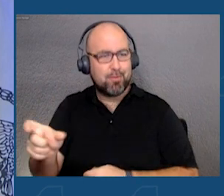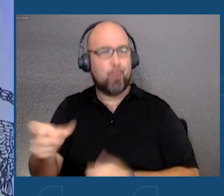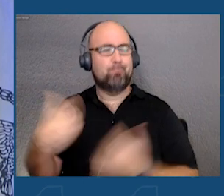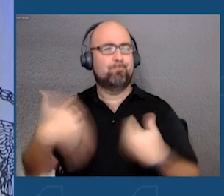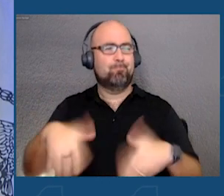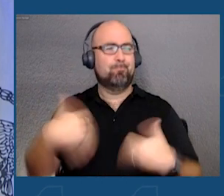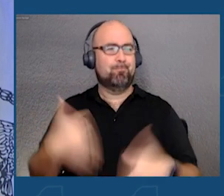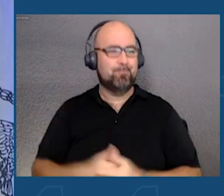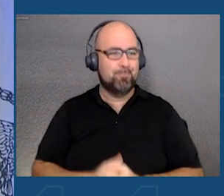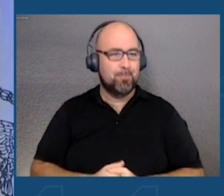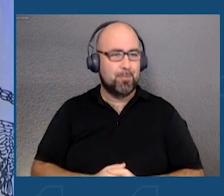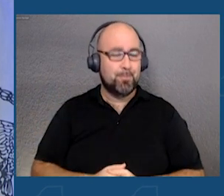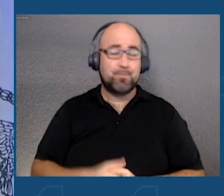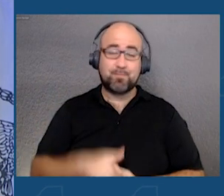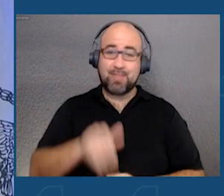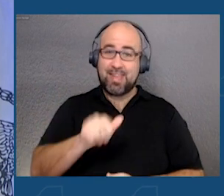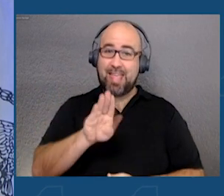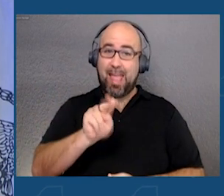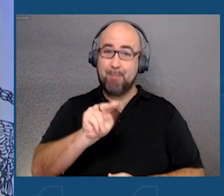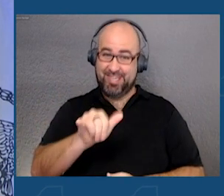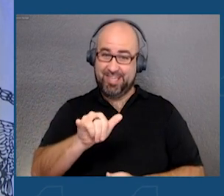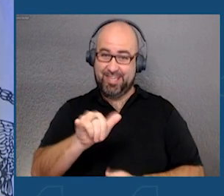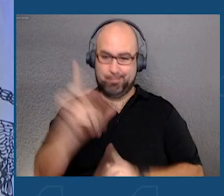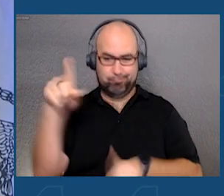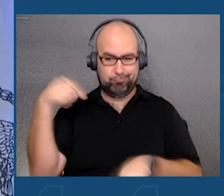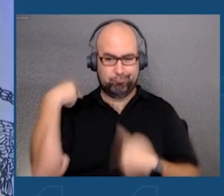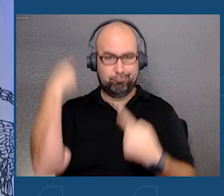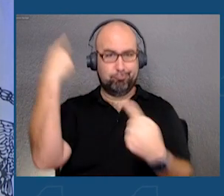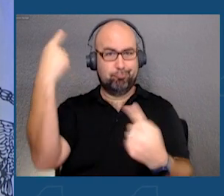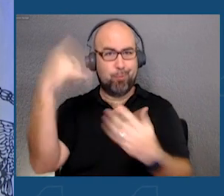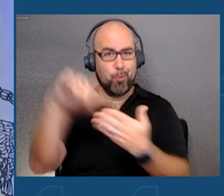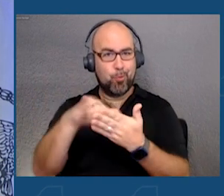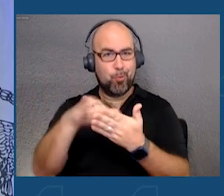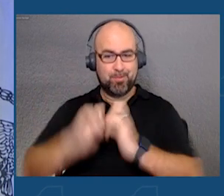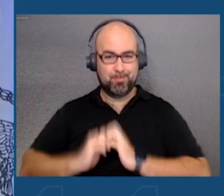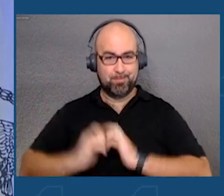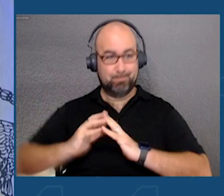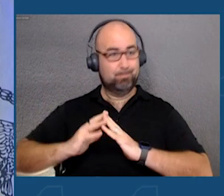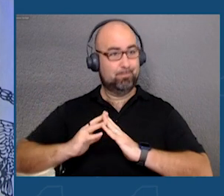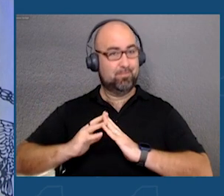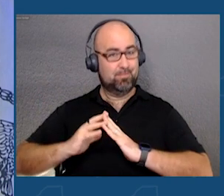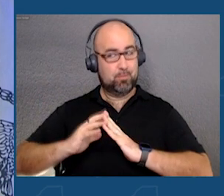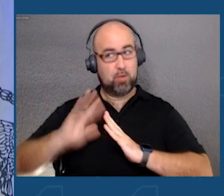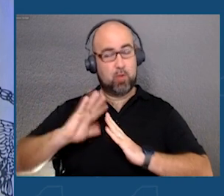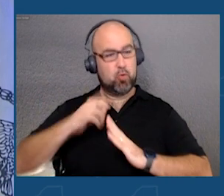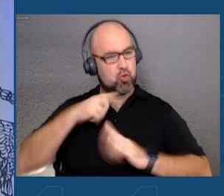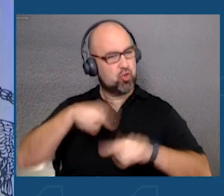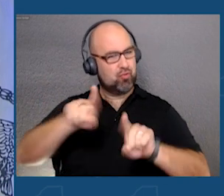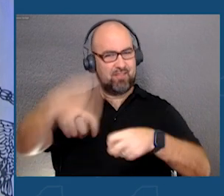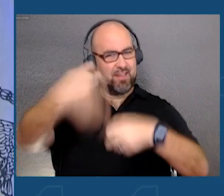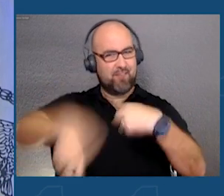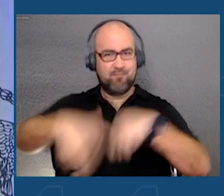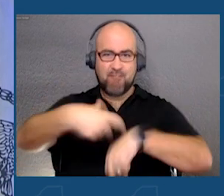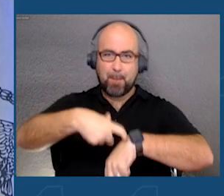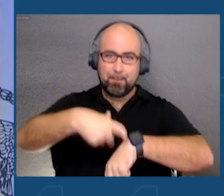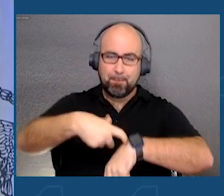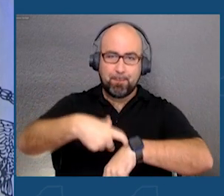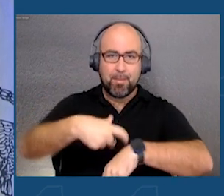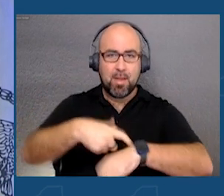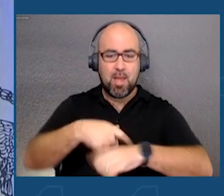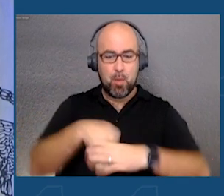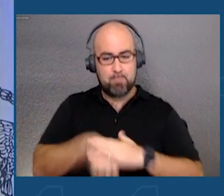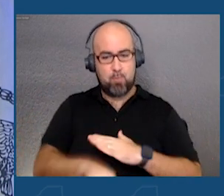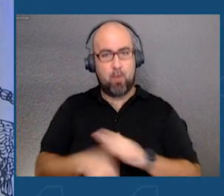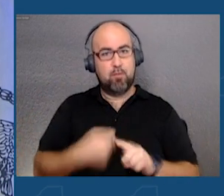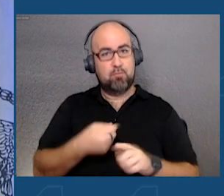you know, Abney's always been here for New York since its inception. It was conceived at a very difficult time. It was born out of the financial